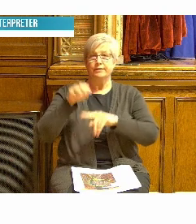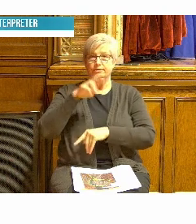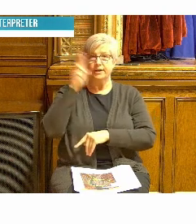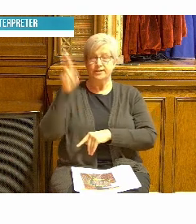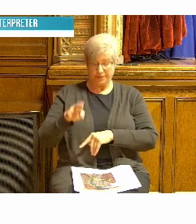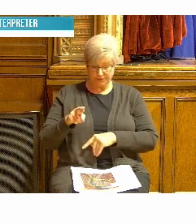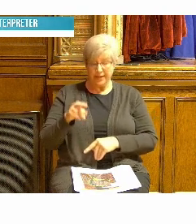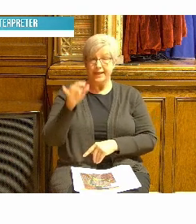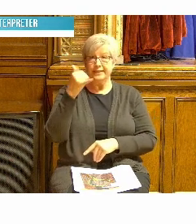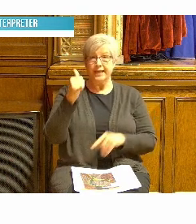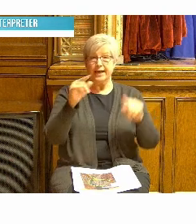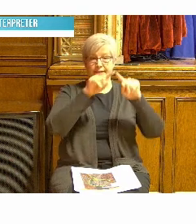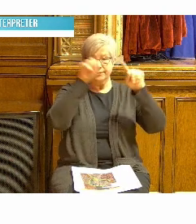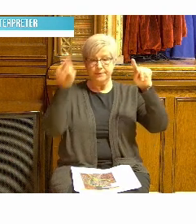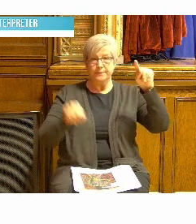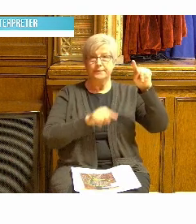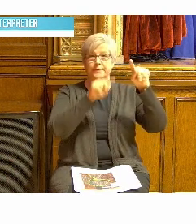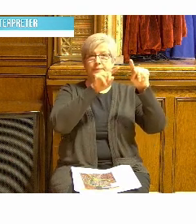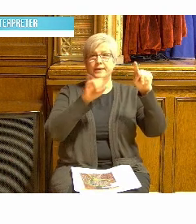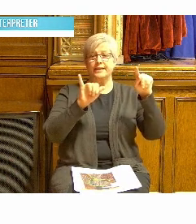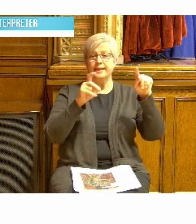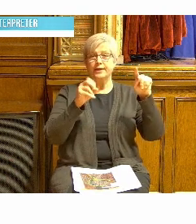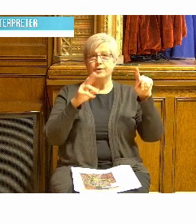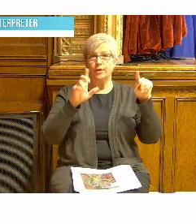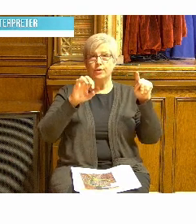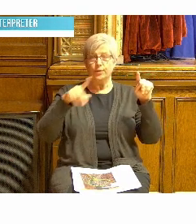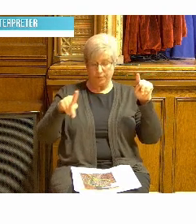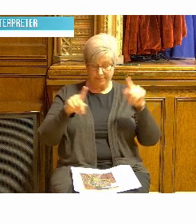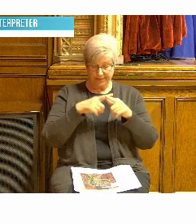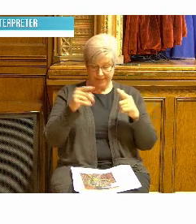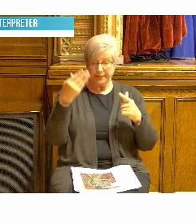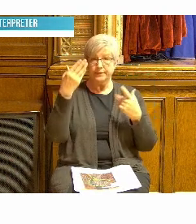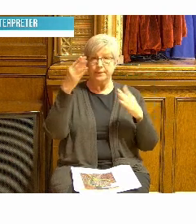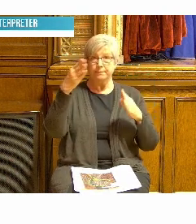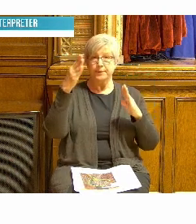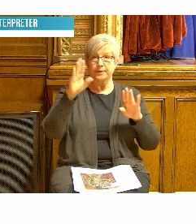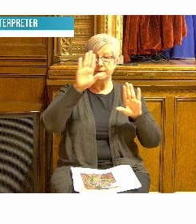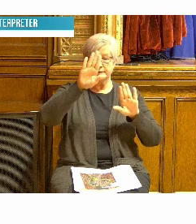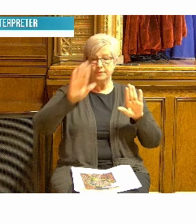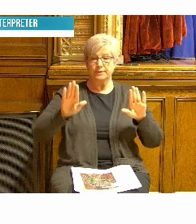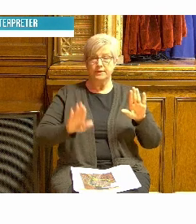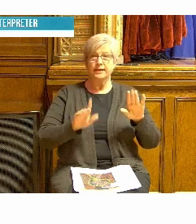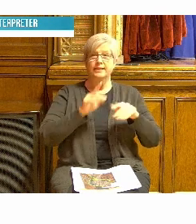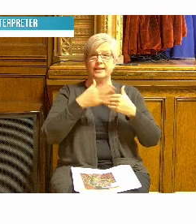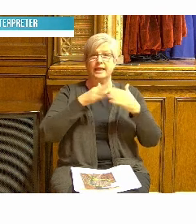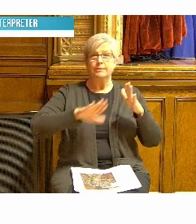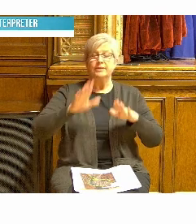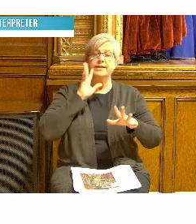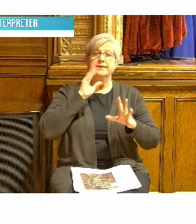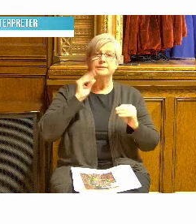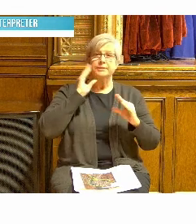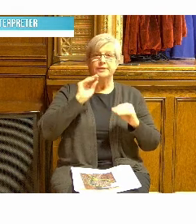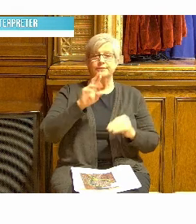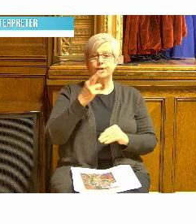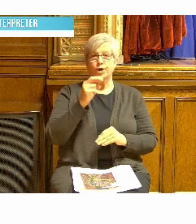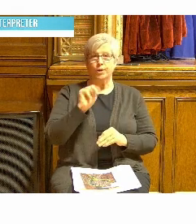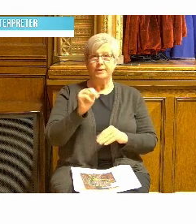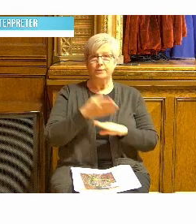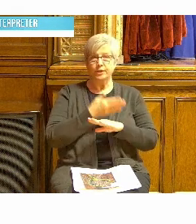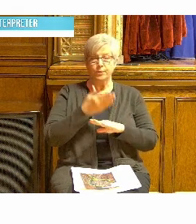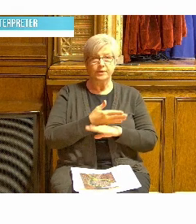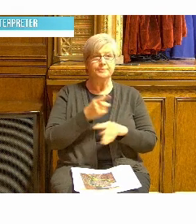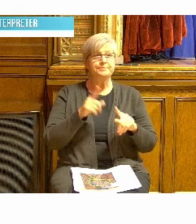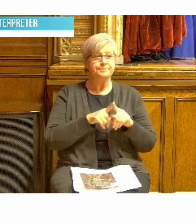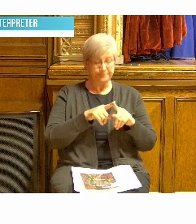inner loop and the highways flowing away from it, while the turquoise blue are neighborhoods that underwent urban renewal. As